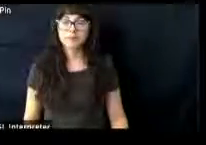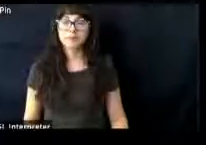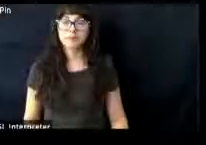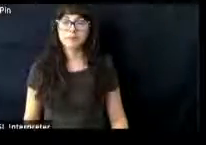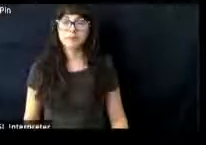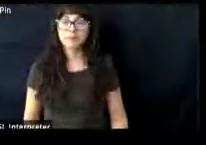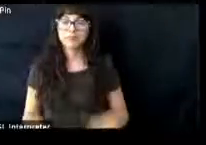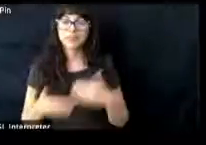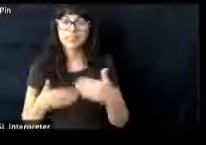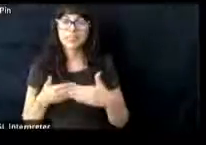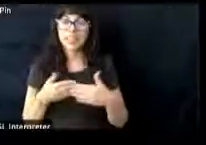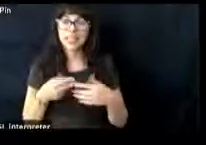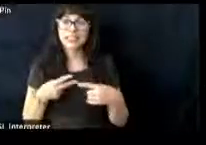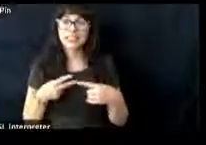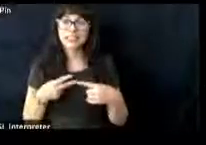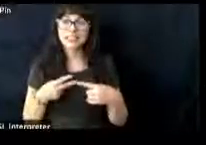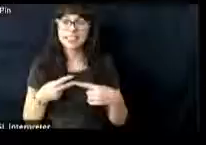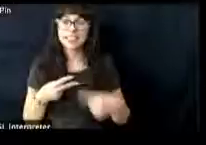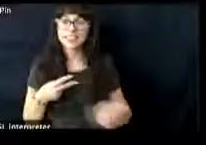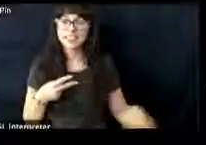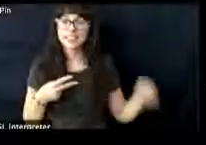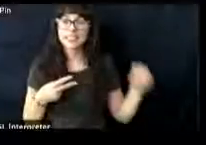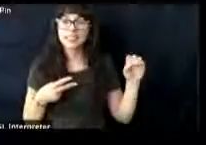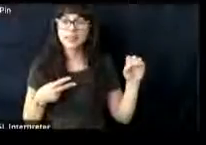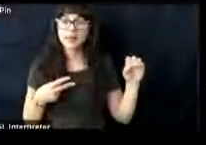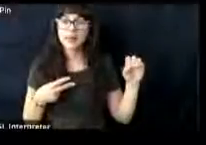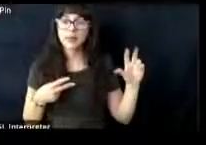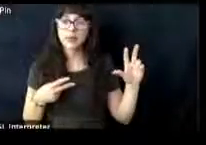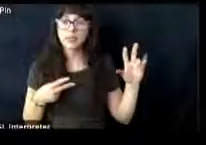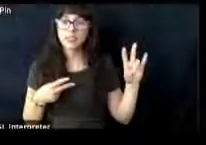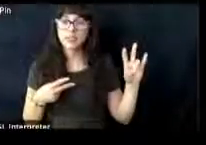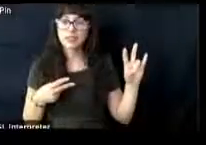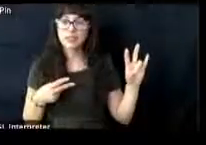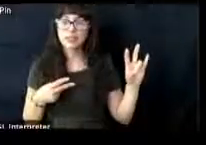And then up next will be 037.